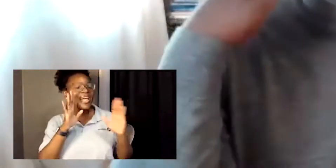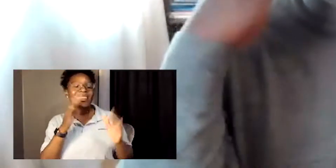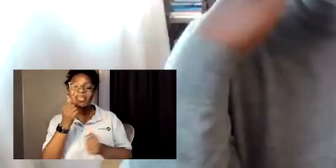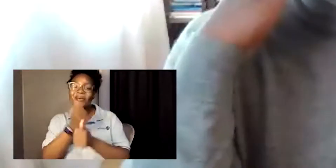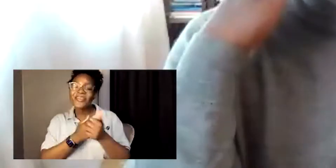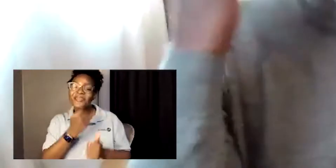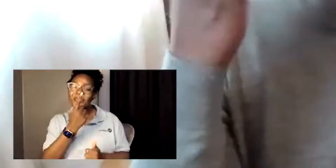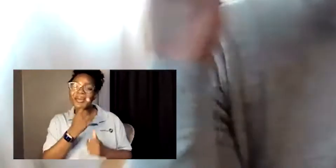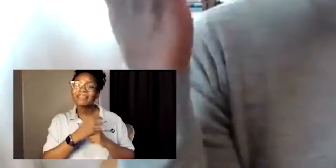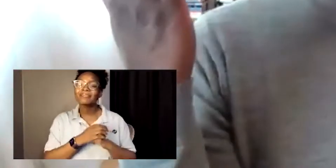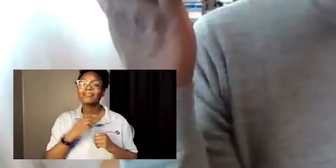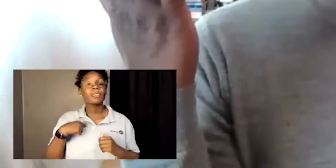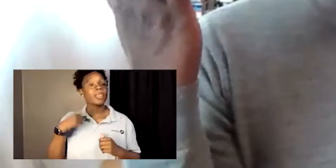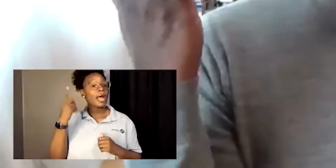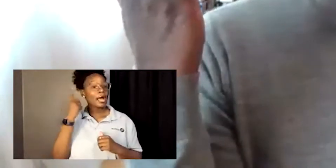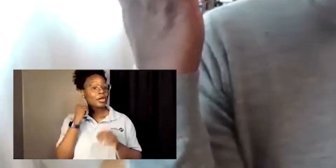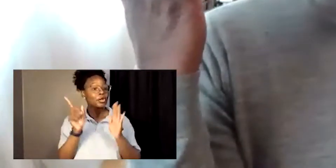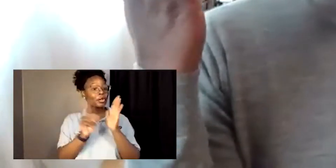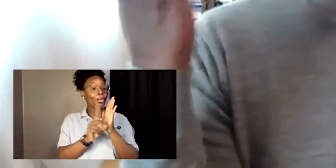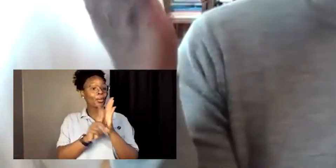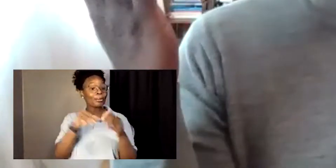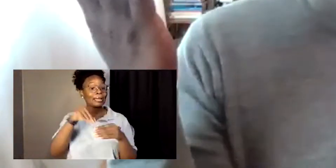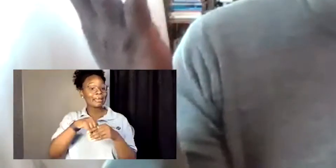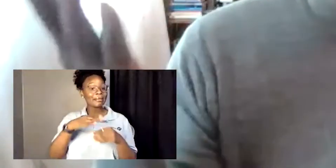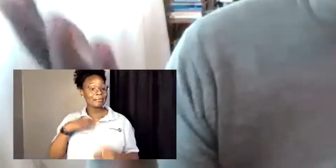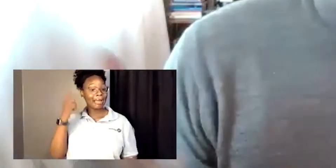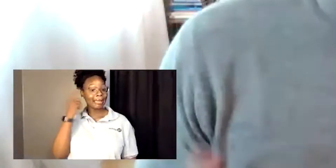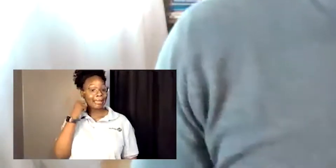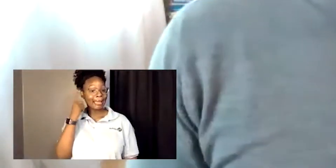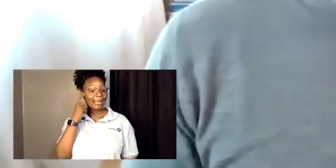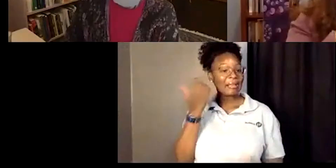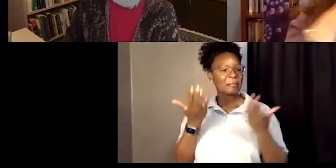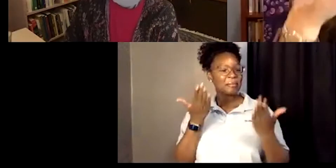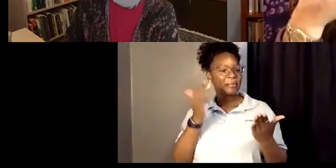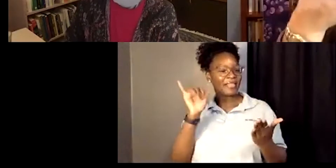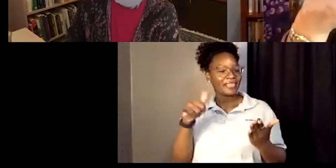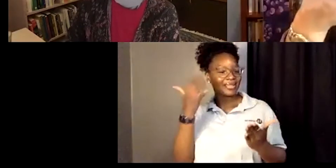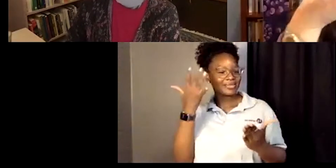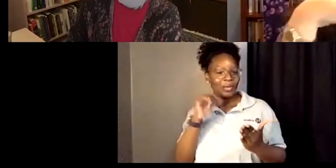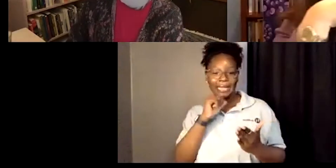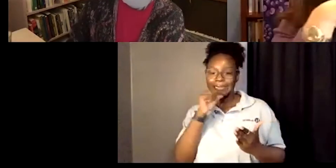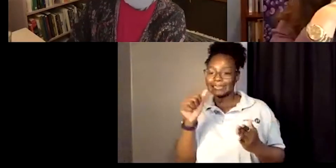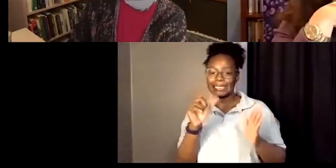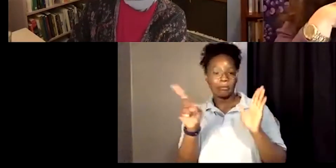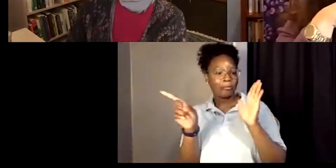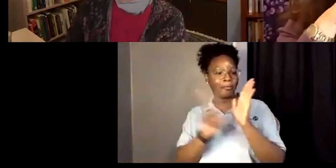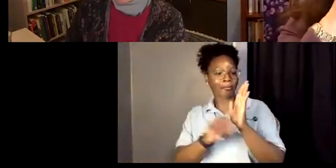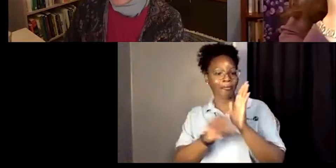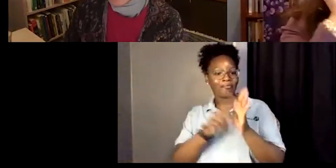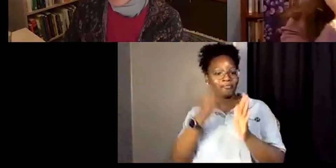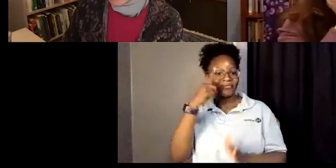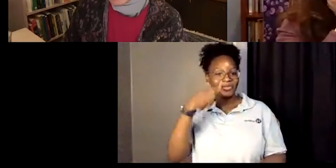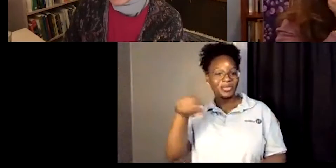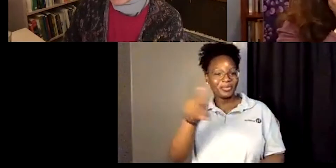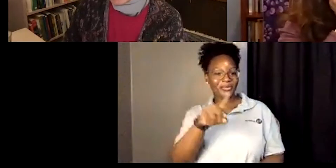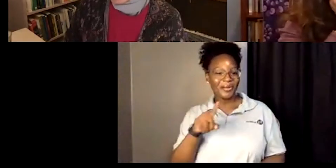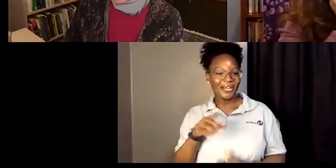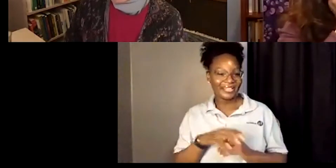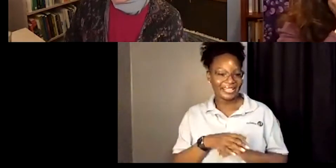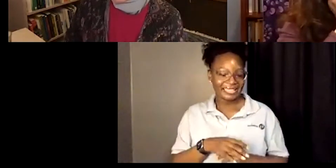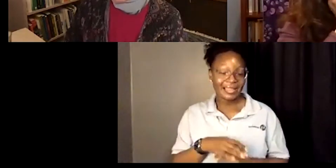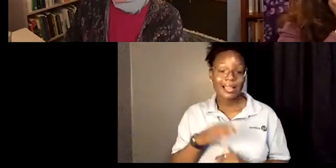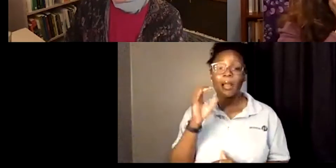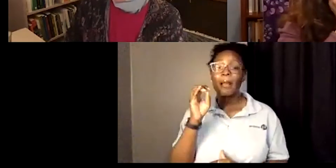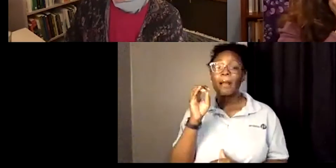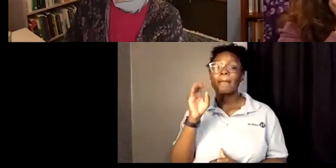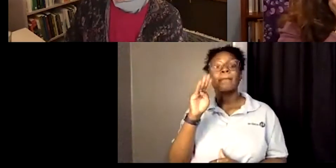I hear the doorbell ringing in my head. Maybe that's why it didn't go off on the on camera and on screen. Mona, a true honor